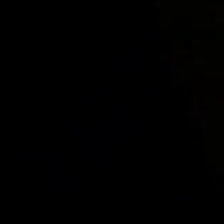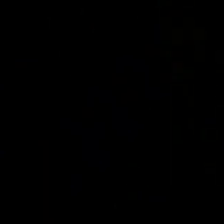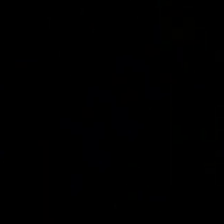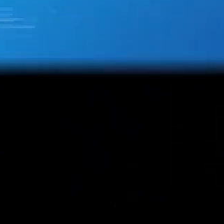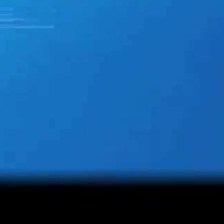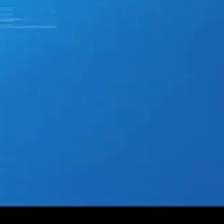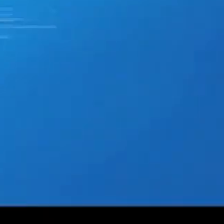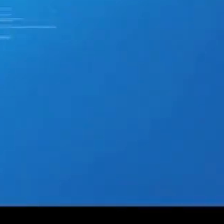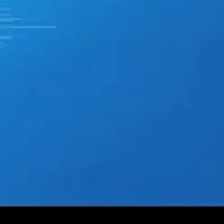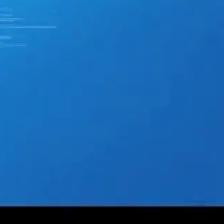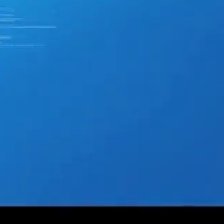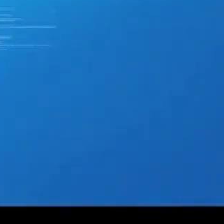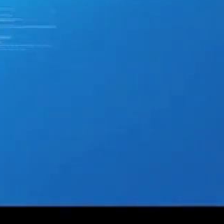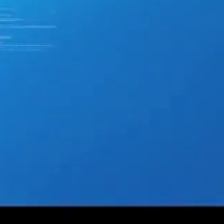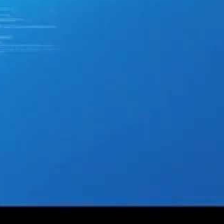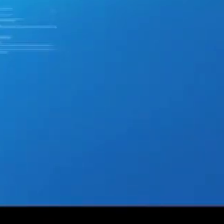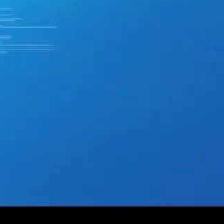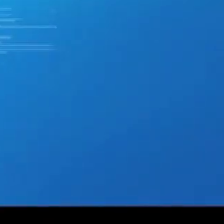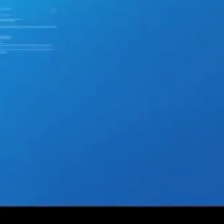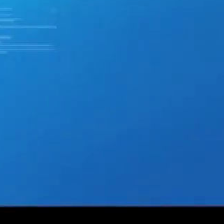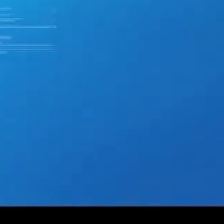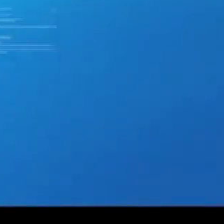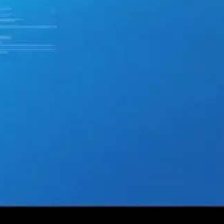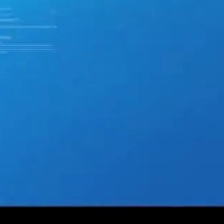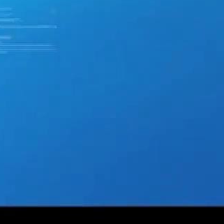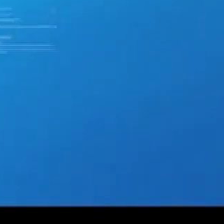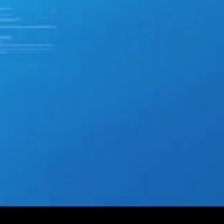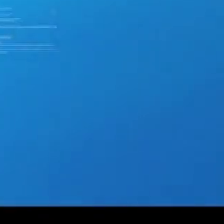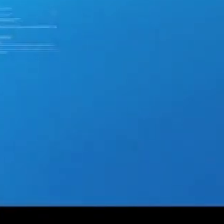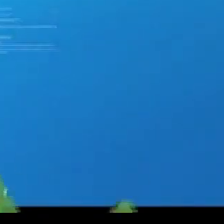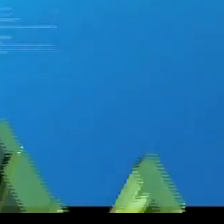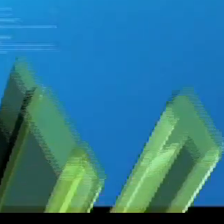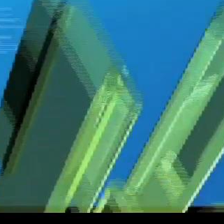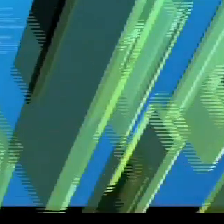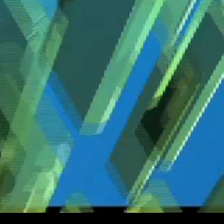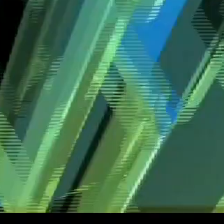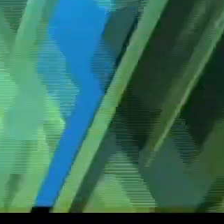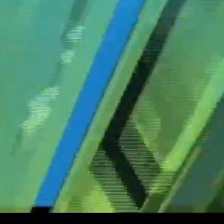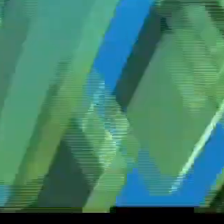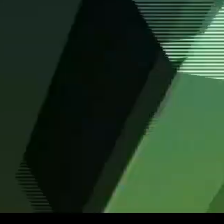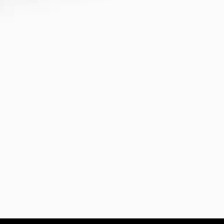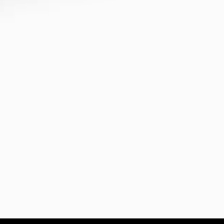ZNS Network presents The Bahamas Tonight.